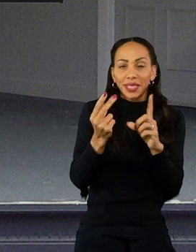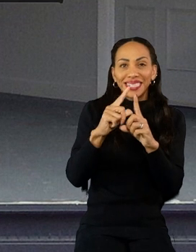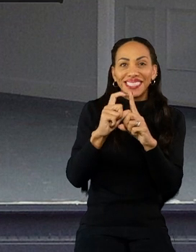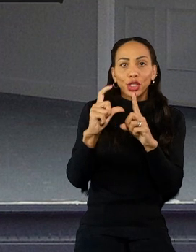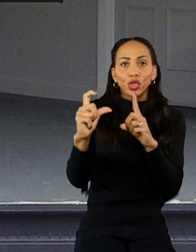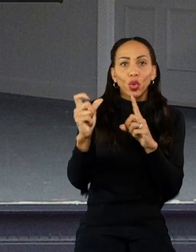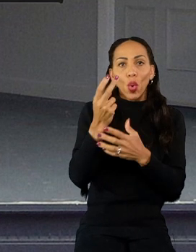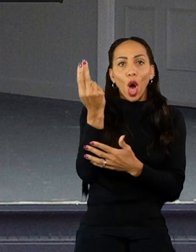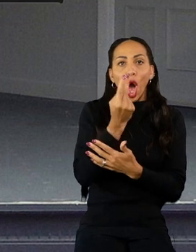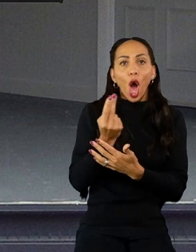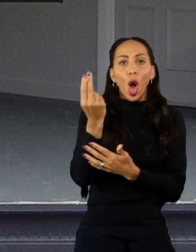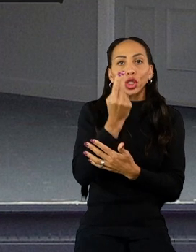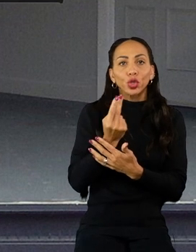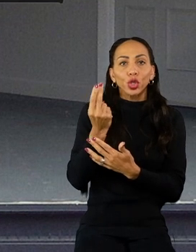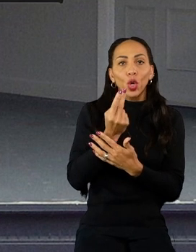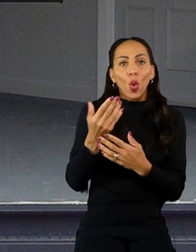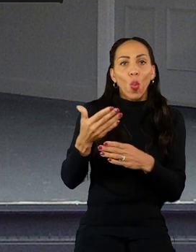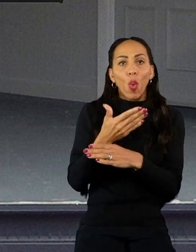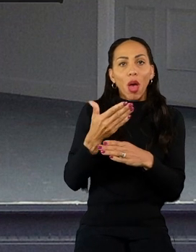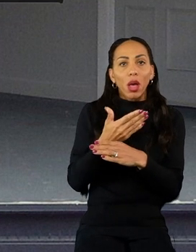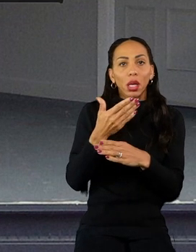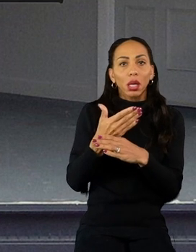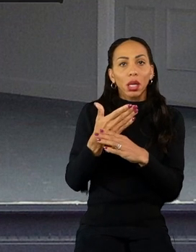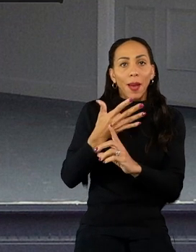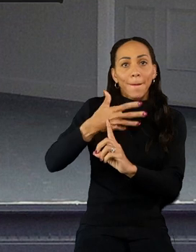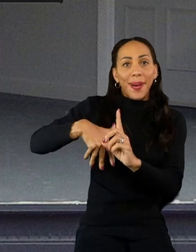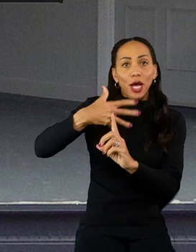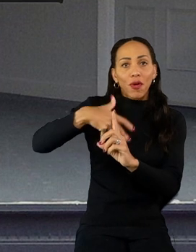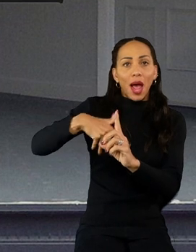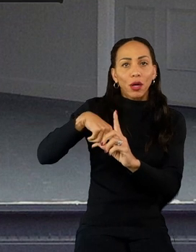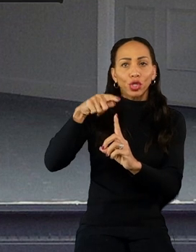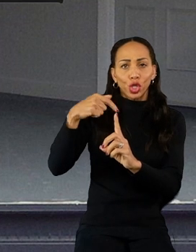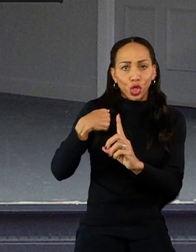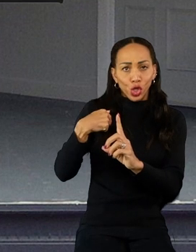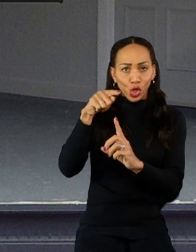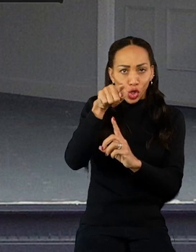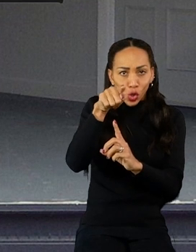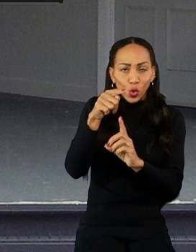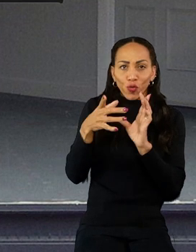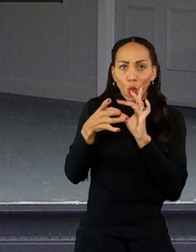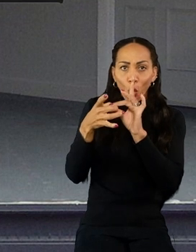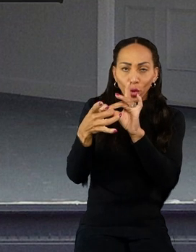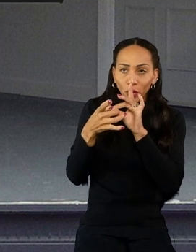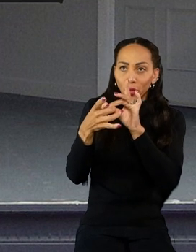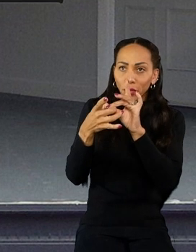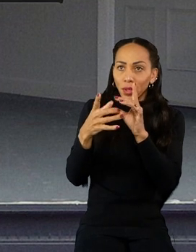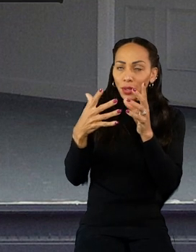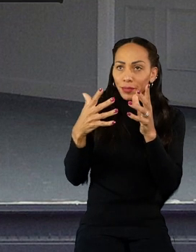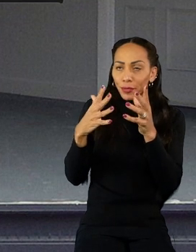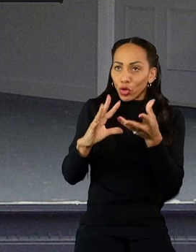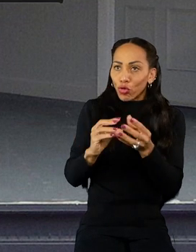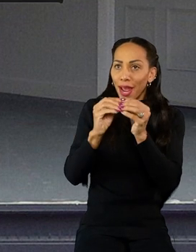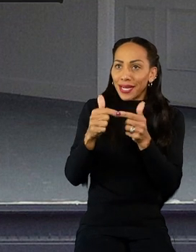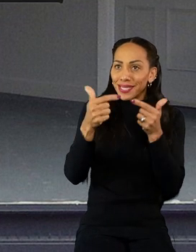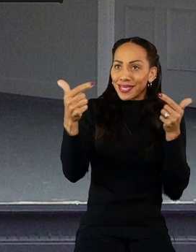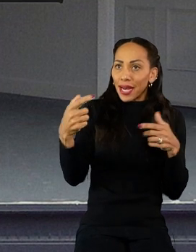strong digital artwork background, like a digital arts practice, and have worked with them